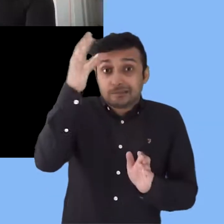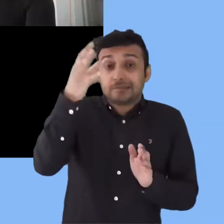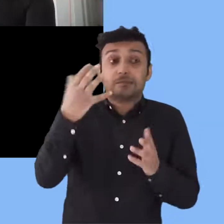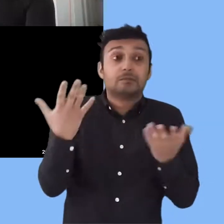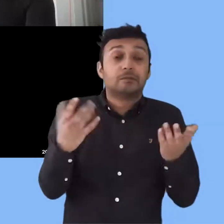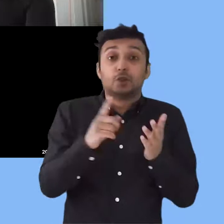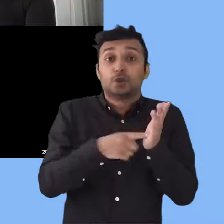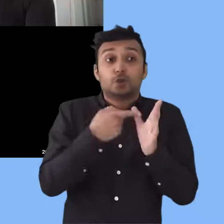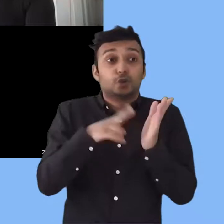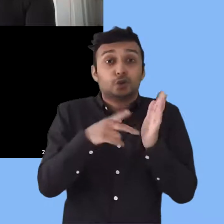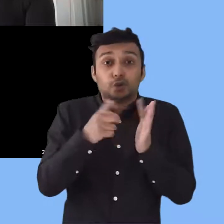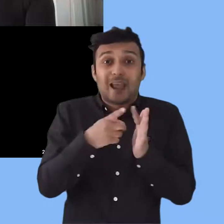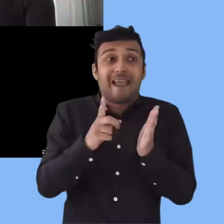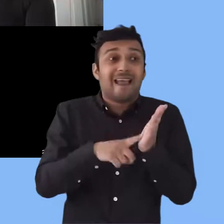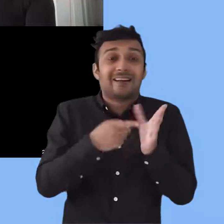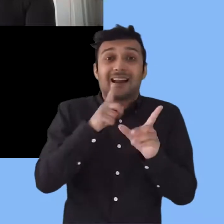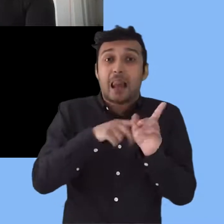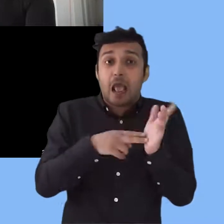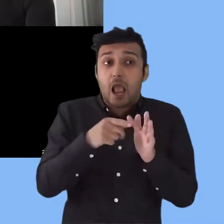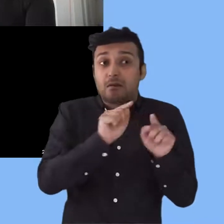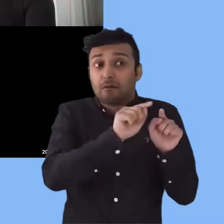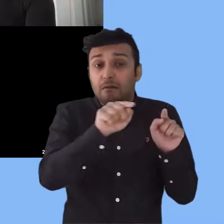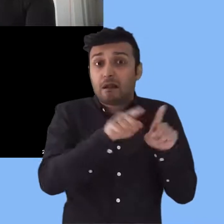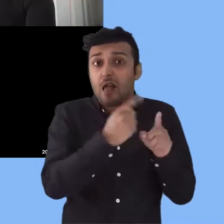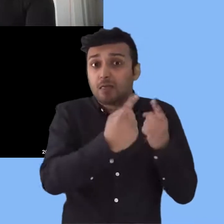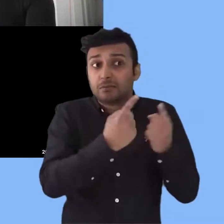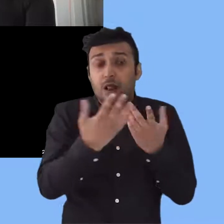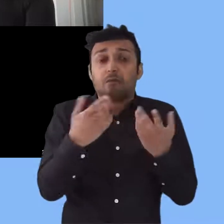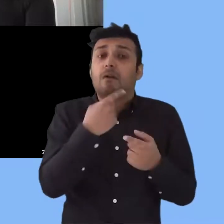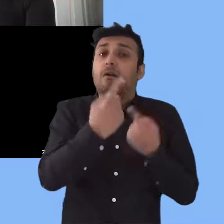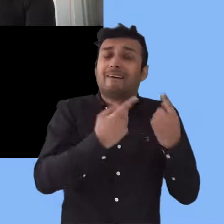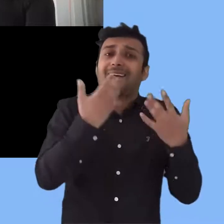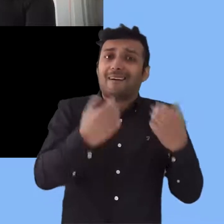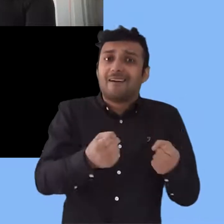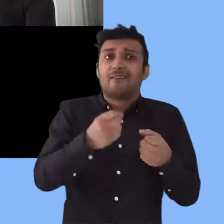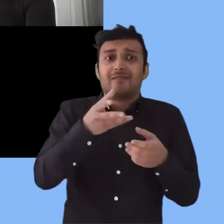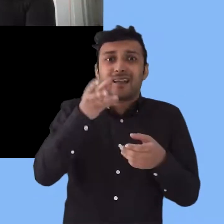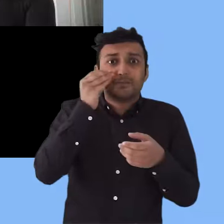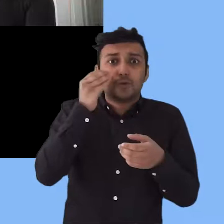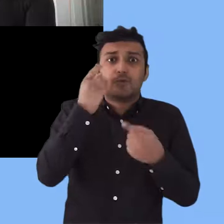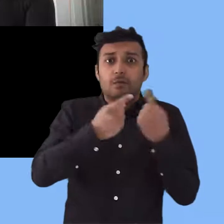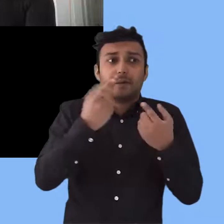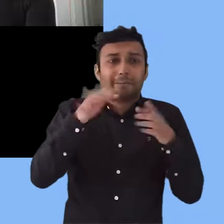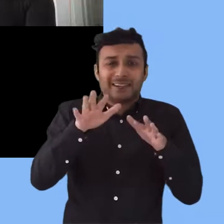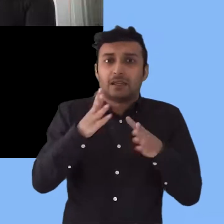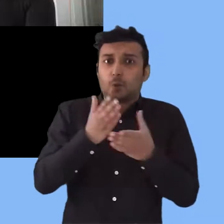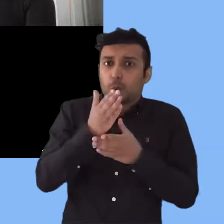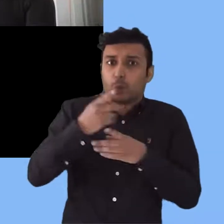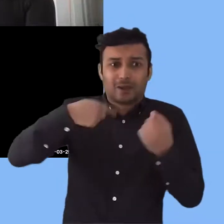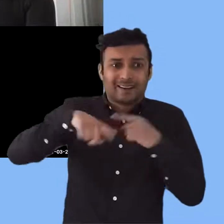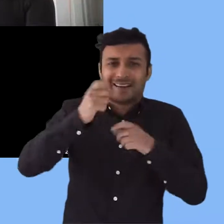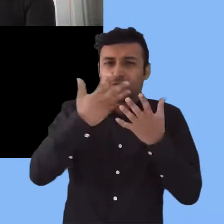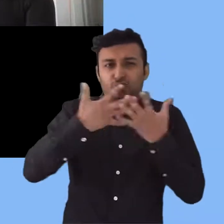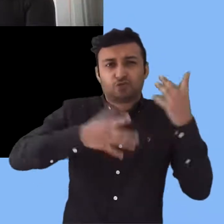and perhaps Jane Lane as well, who have that experience of working in predominantly multicultural and really